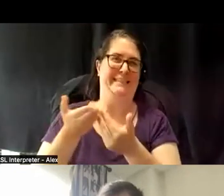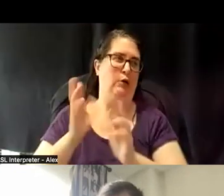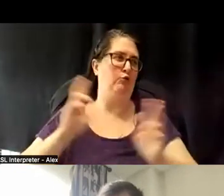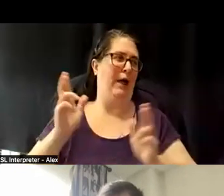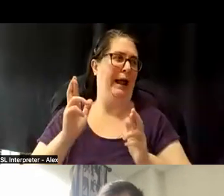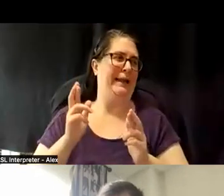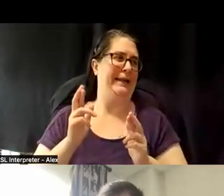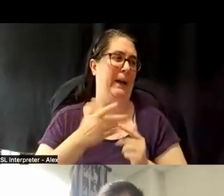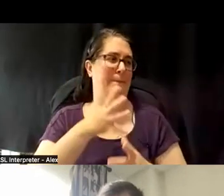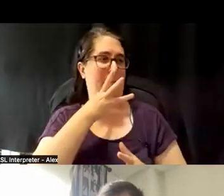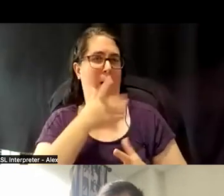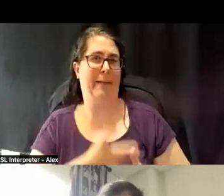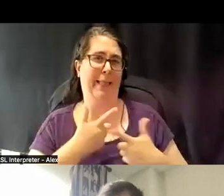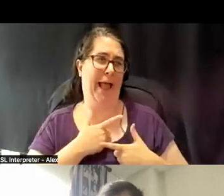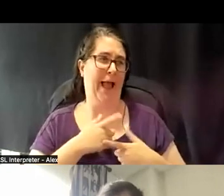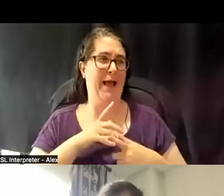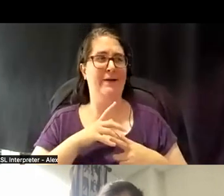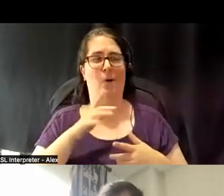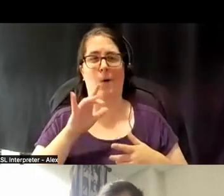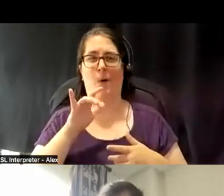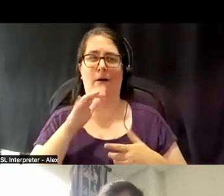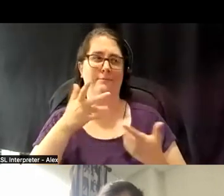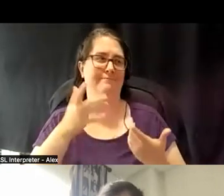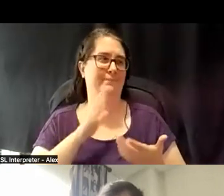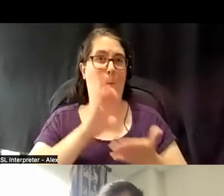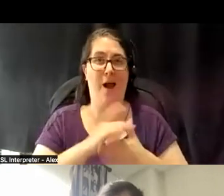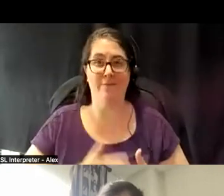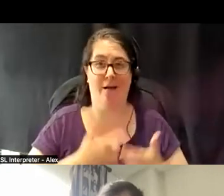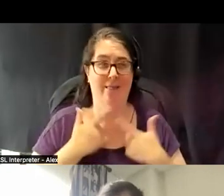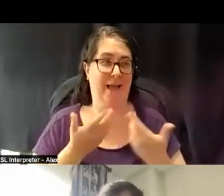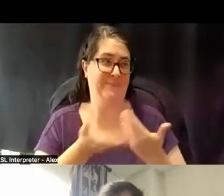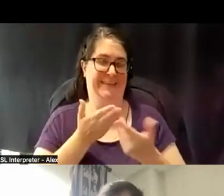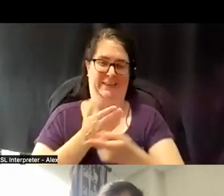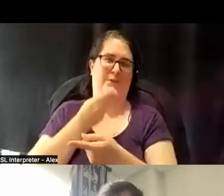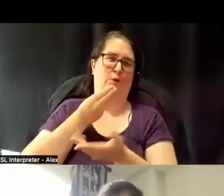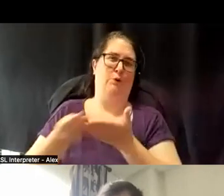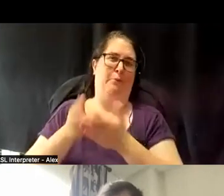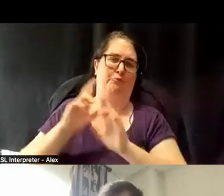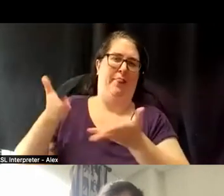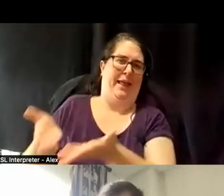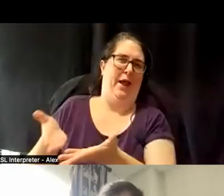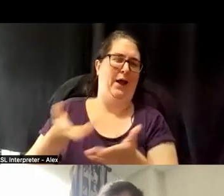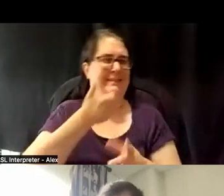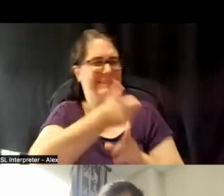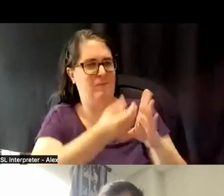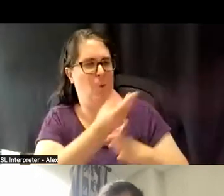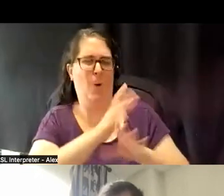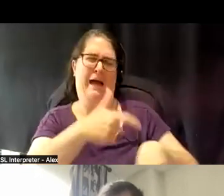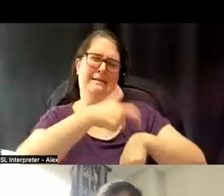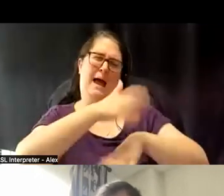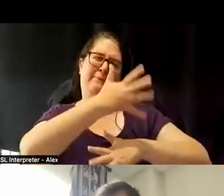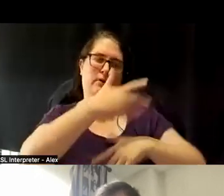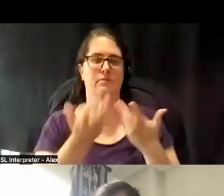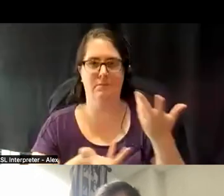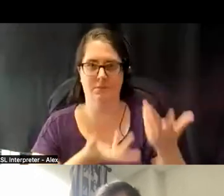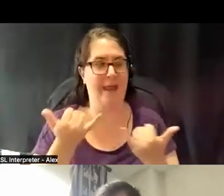you know, that was the push of our governments and our society to create that disconnect, but we're now becoming aware